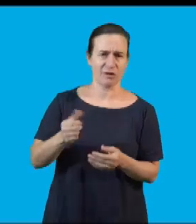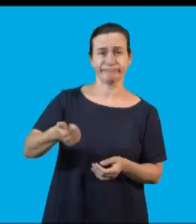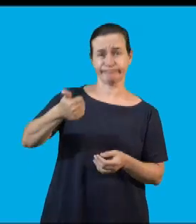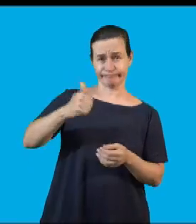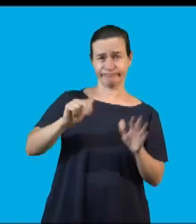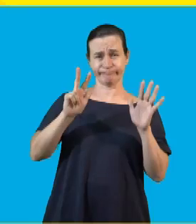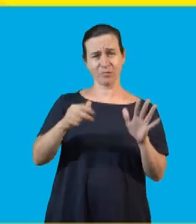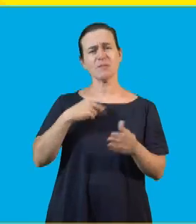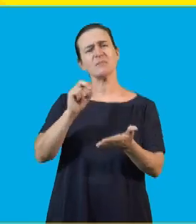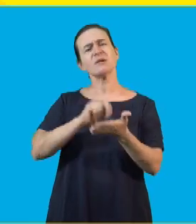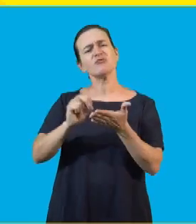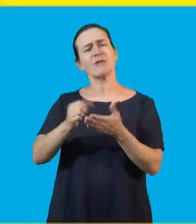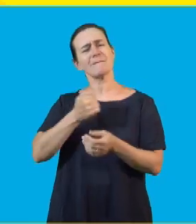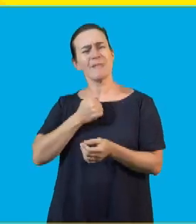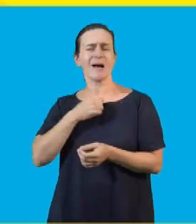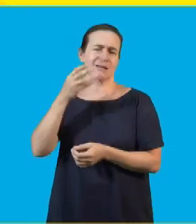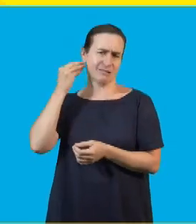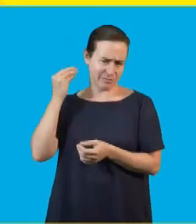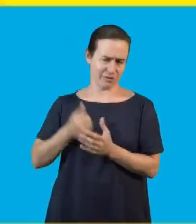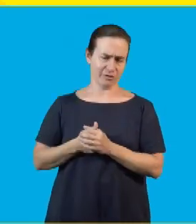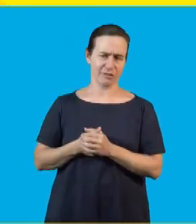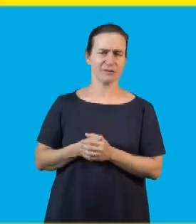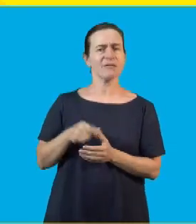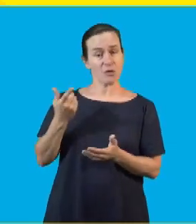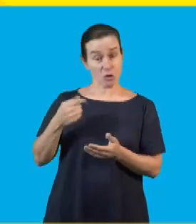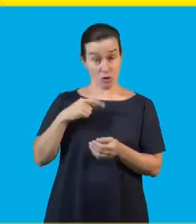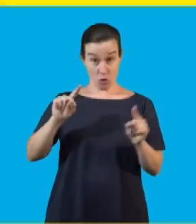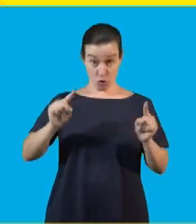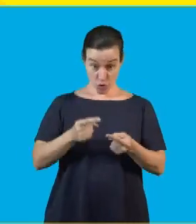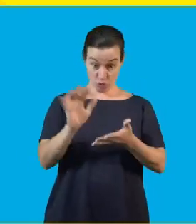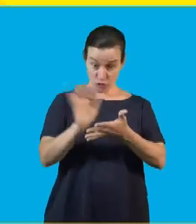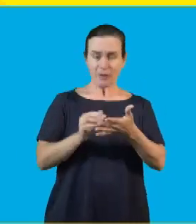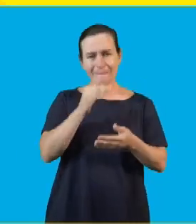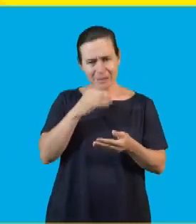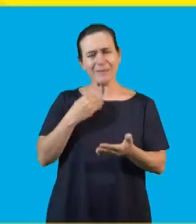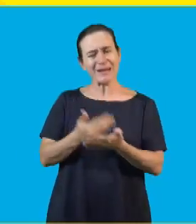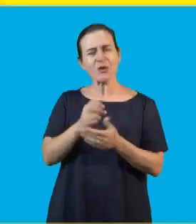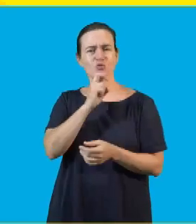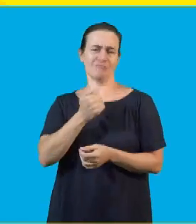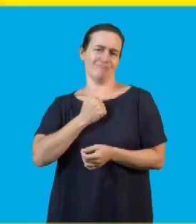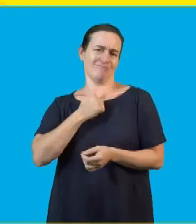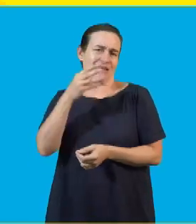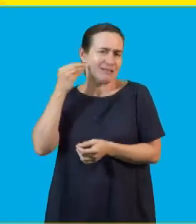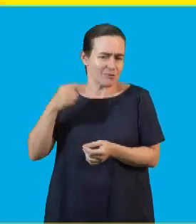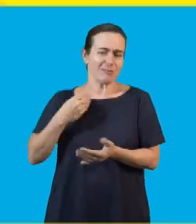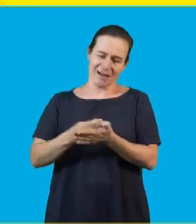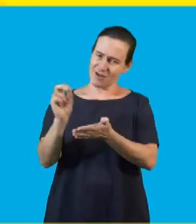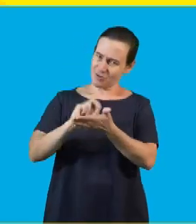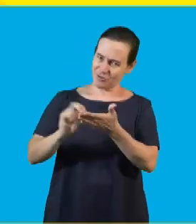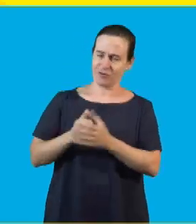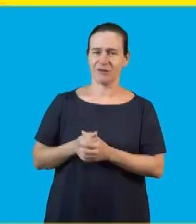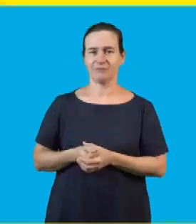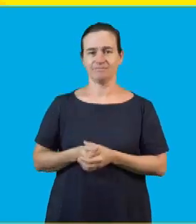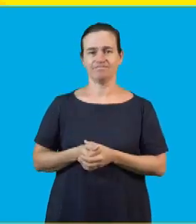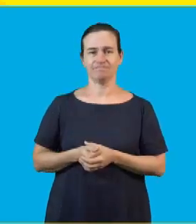writing is very literal and from everyday experiences. So why not use your own experiences in your